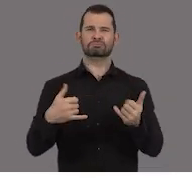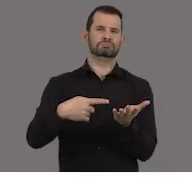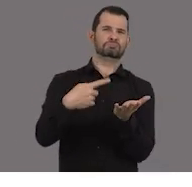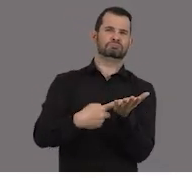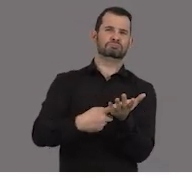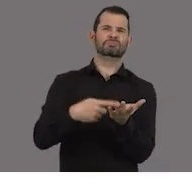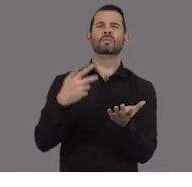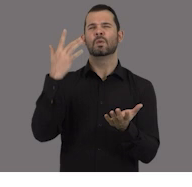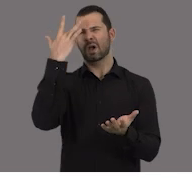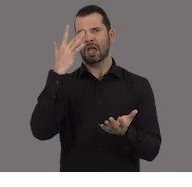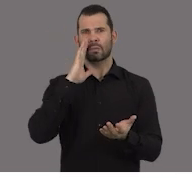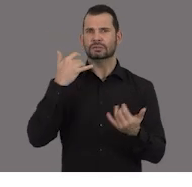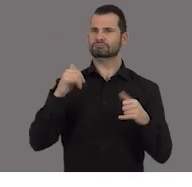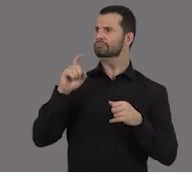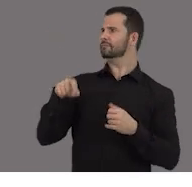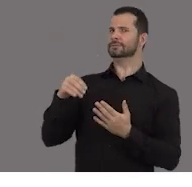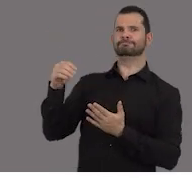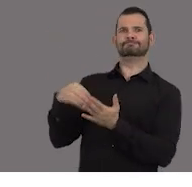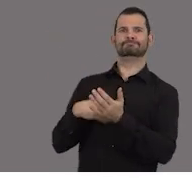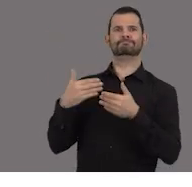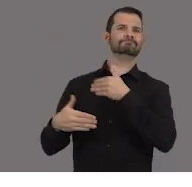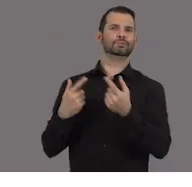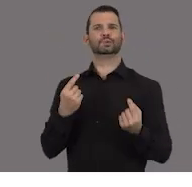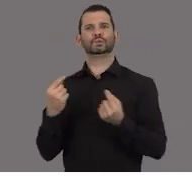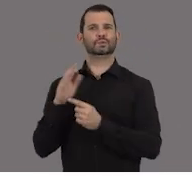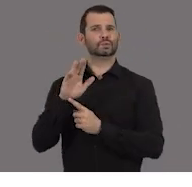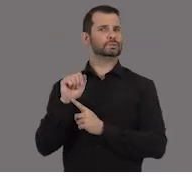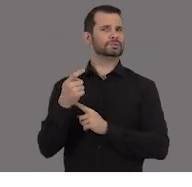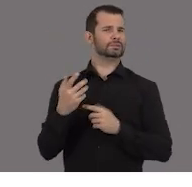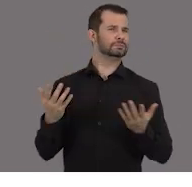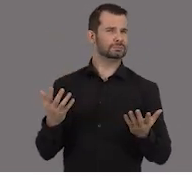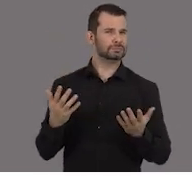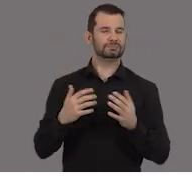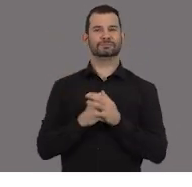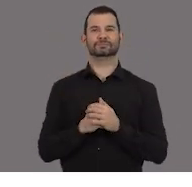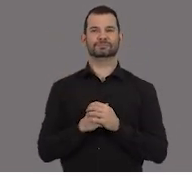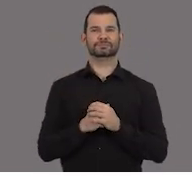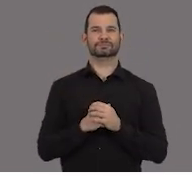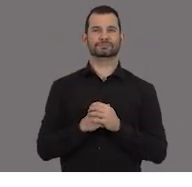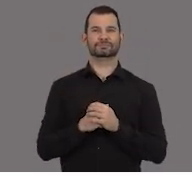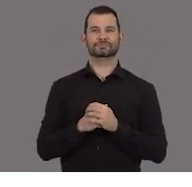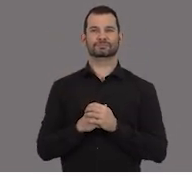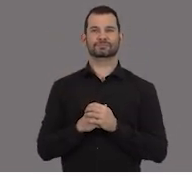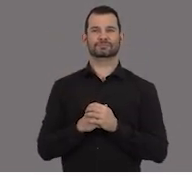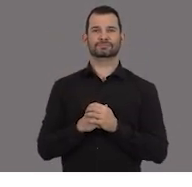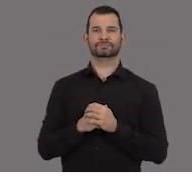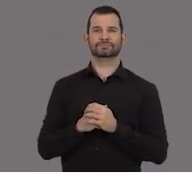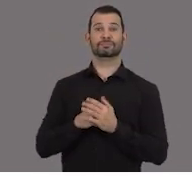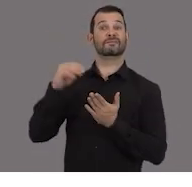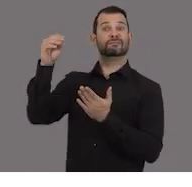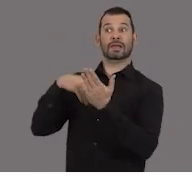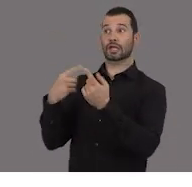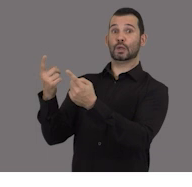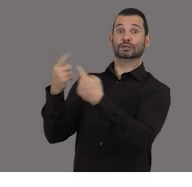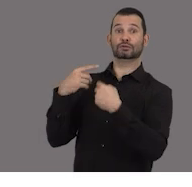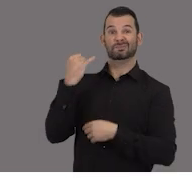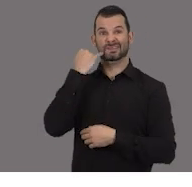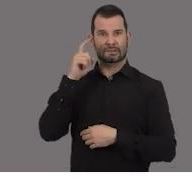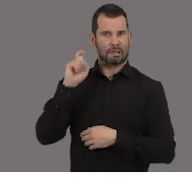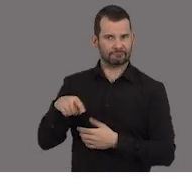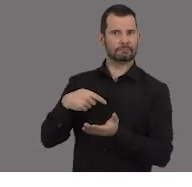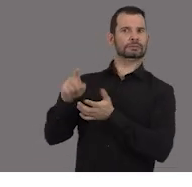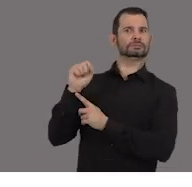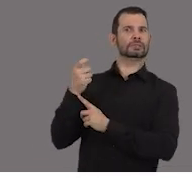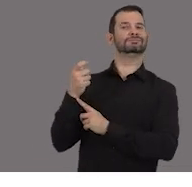your residency for tax purposes, let's discuss reasons why you would have to do your taxes. File